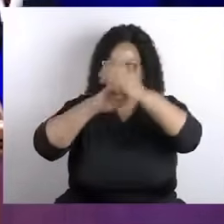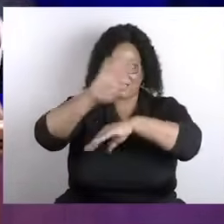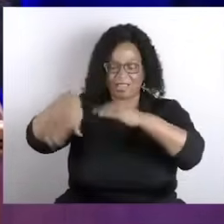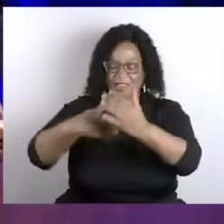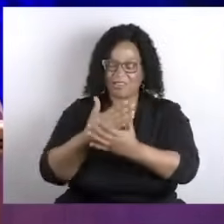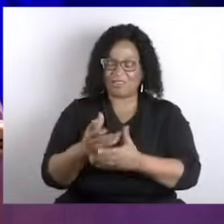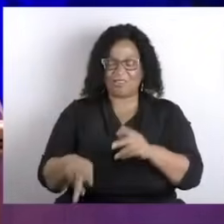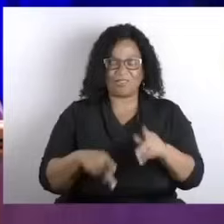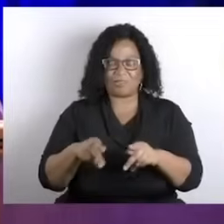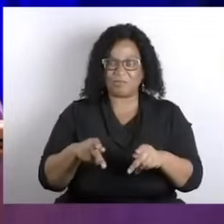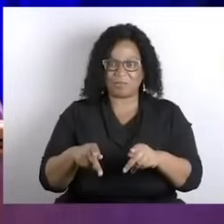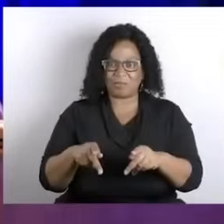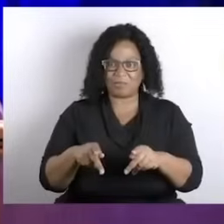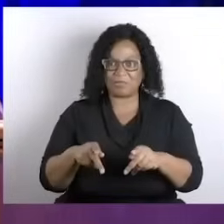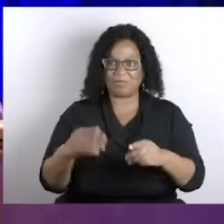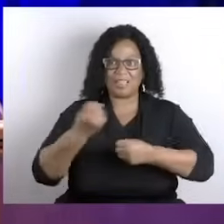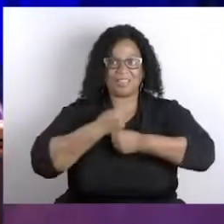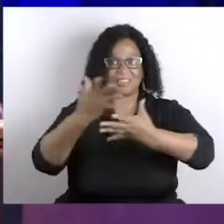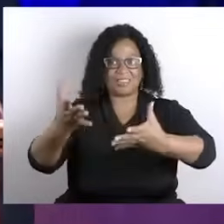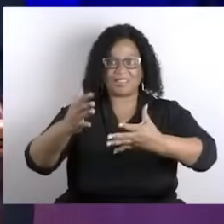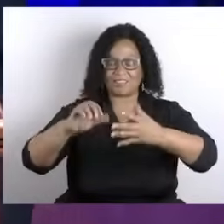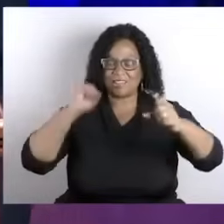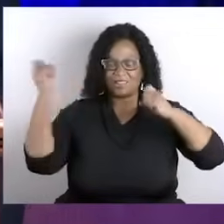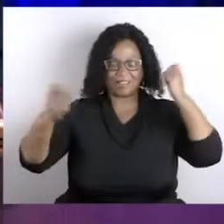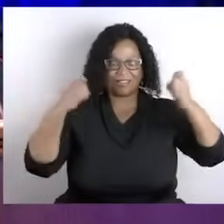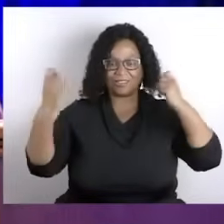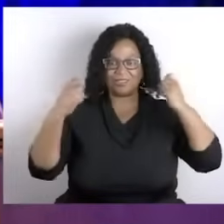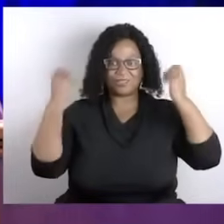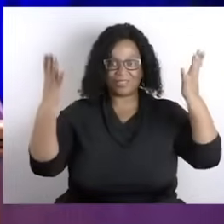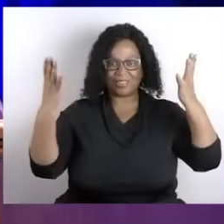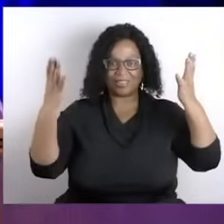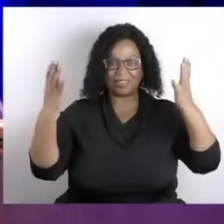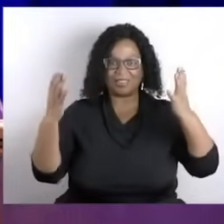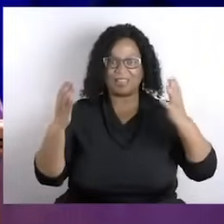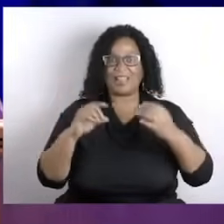people everywhere shouted hallelujah. Let the church say amen.